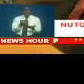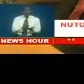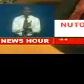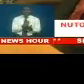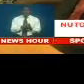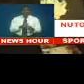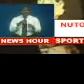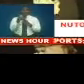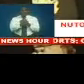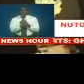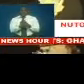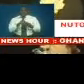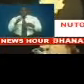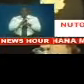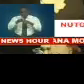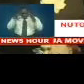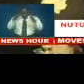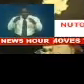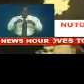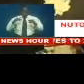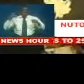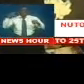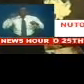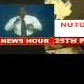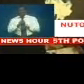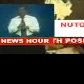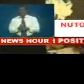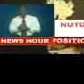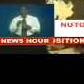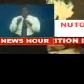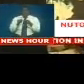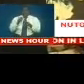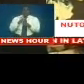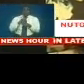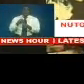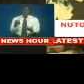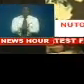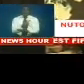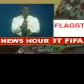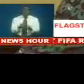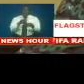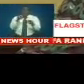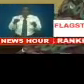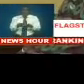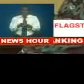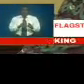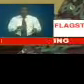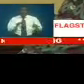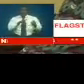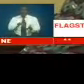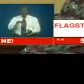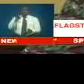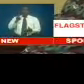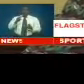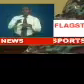has strong interest in mining and mining supplies in Ghana. This has made Ghana a destination of choice to both operating